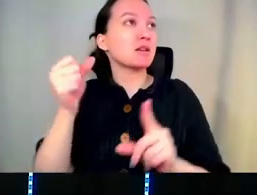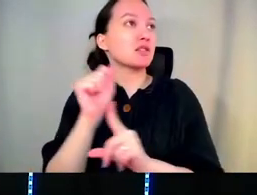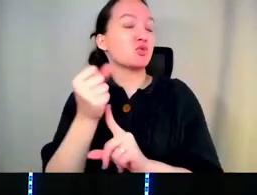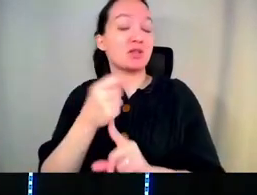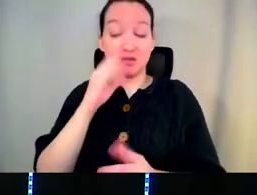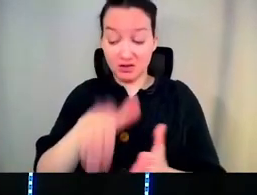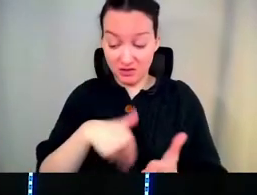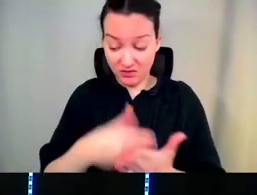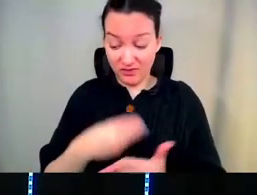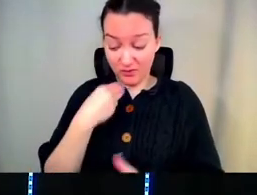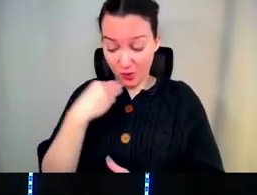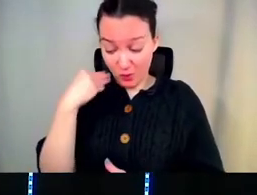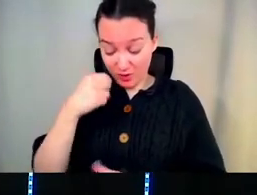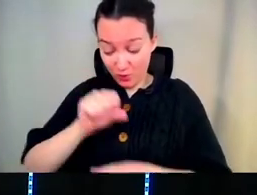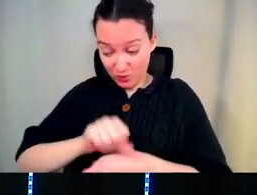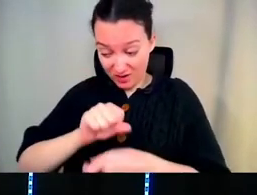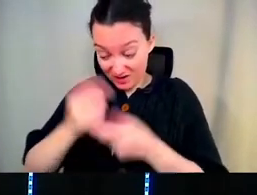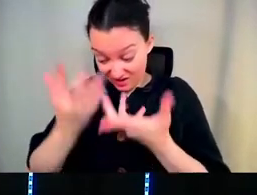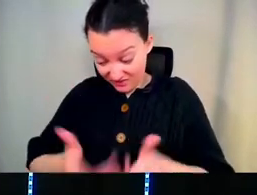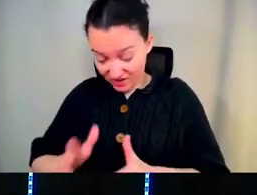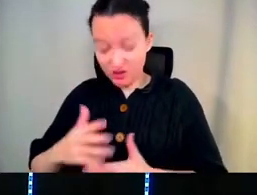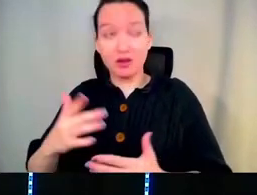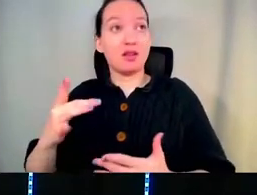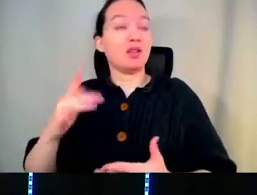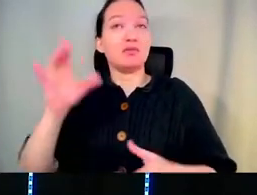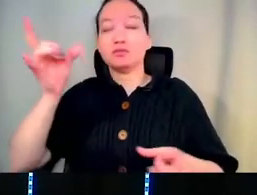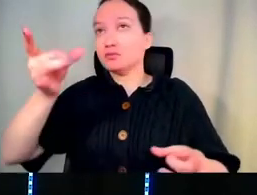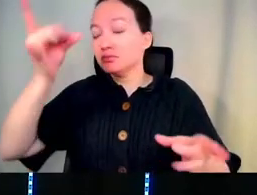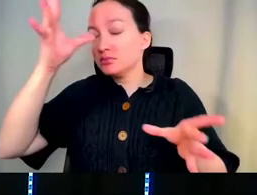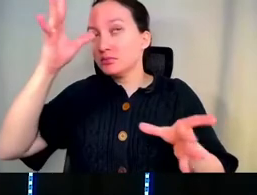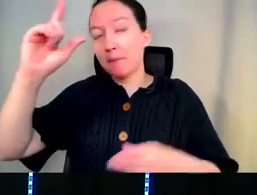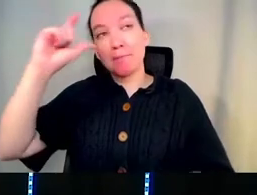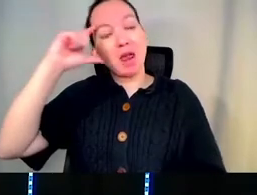came home from work just like a wreck mentally.